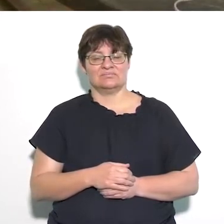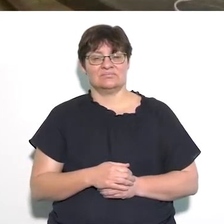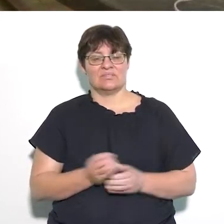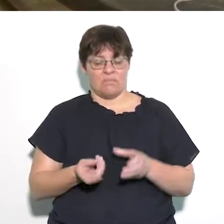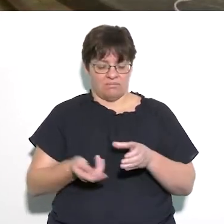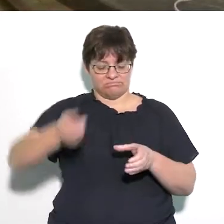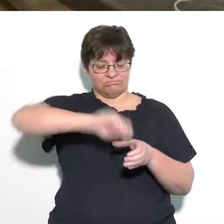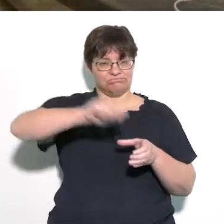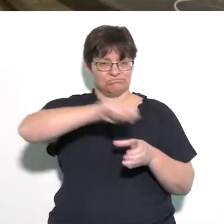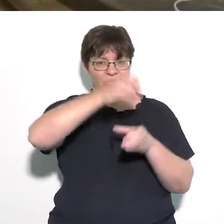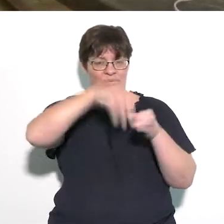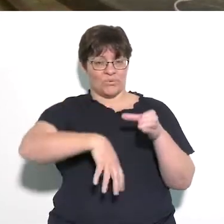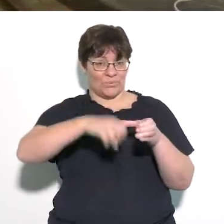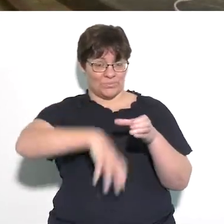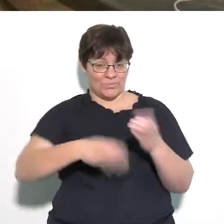and a funnel top.